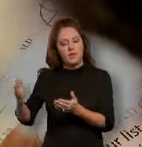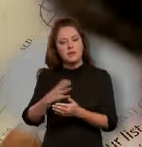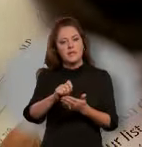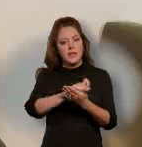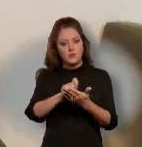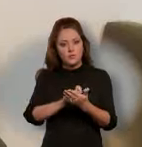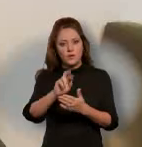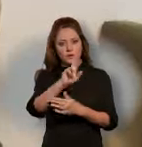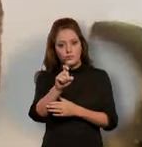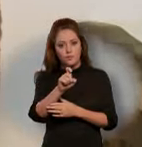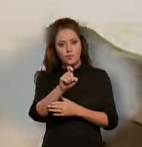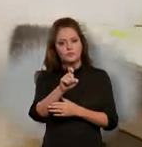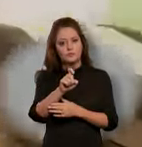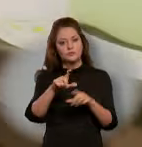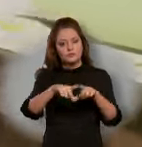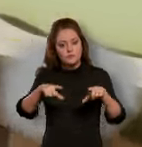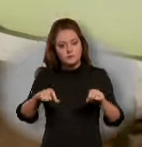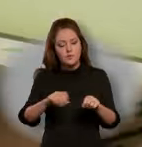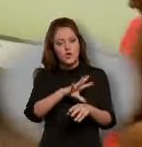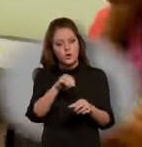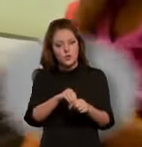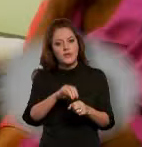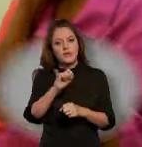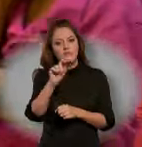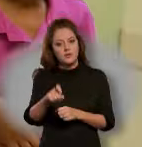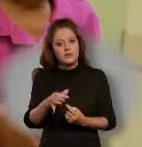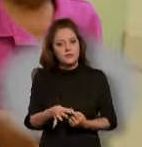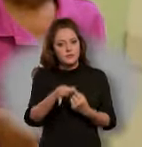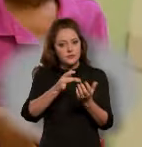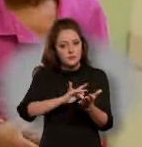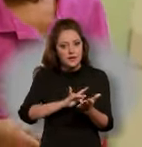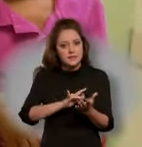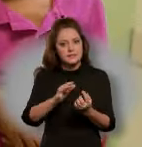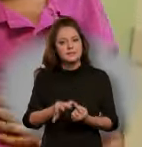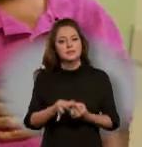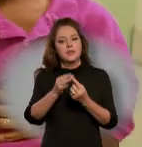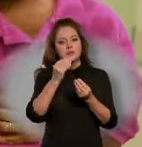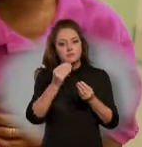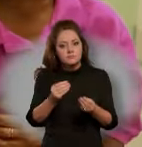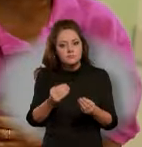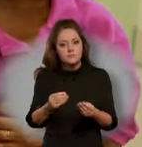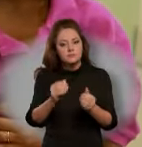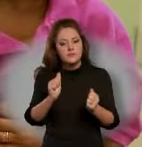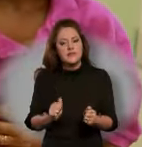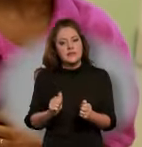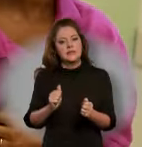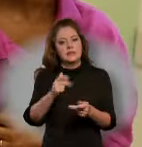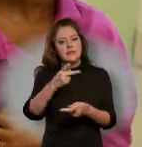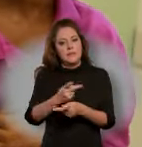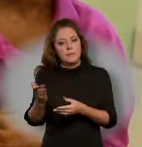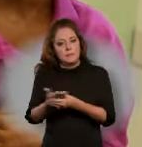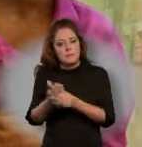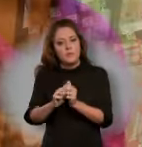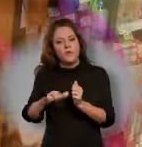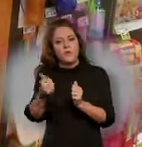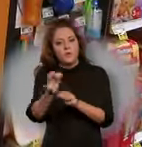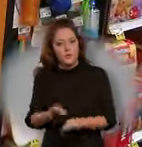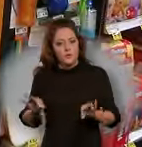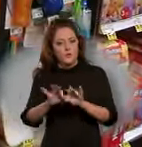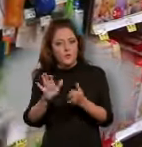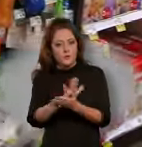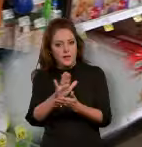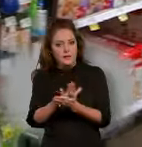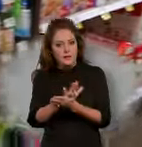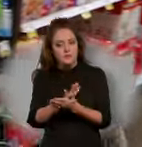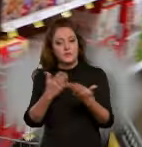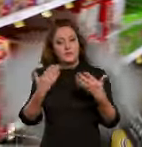prescriptions, including prescriptions for custom mixed medications and feeding formulas that can be kept with other important papers. Once